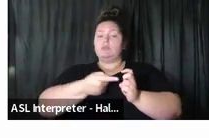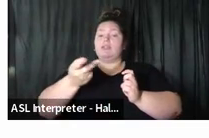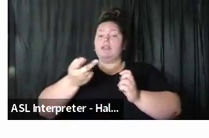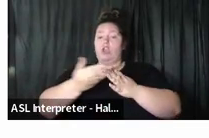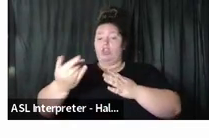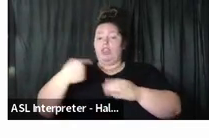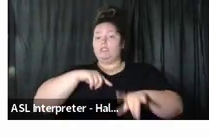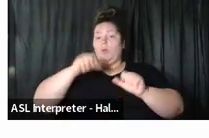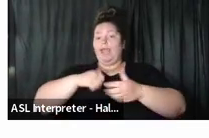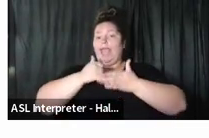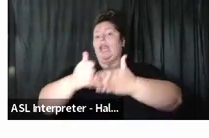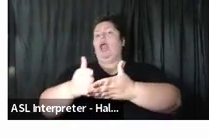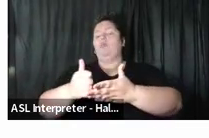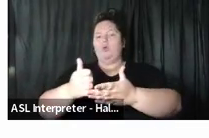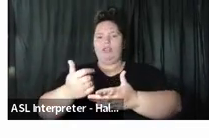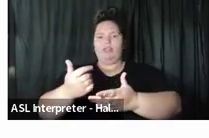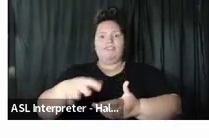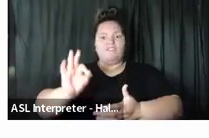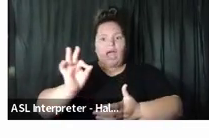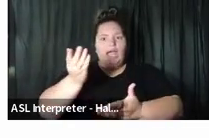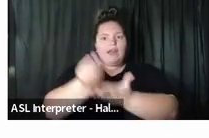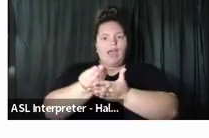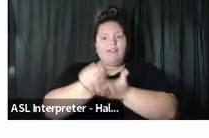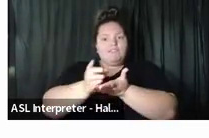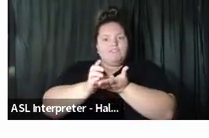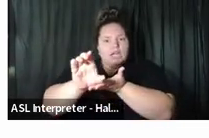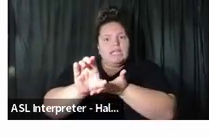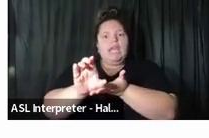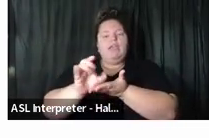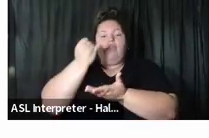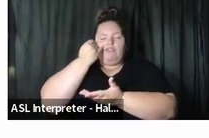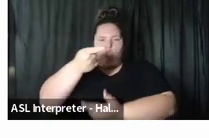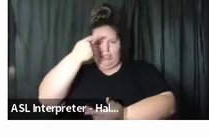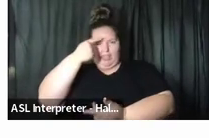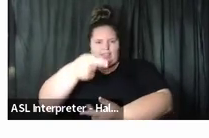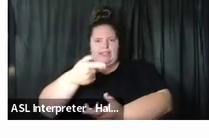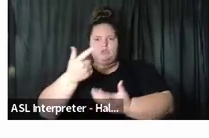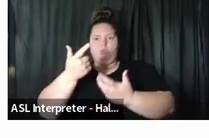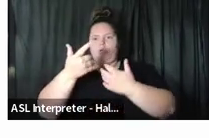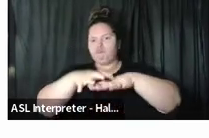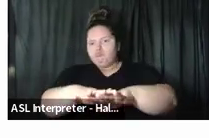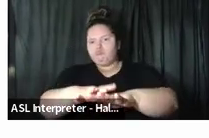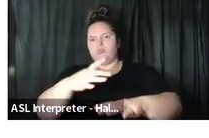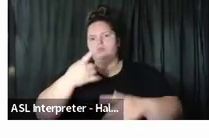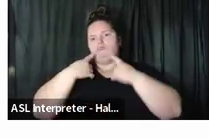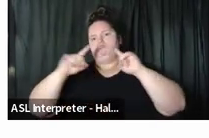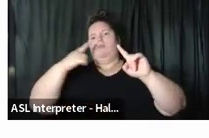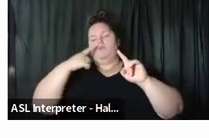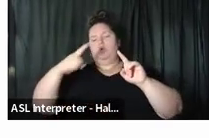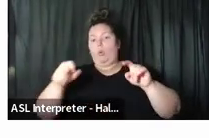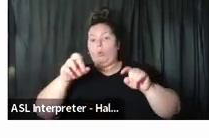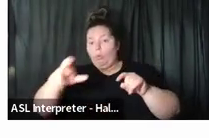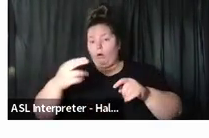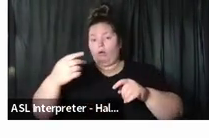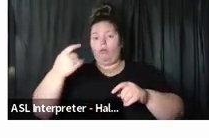assist with, like helping you find funding to get those if you see that this will work out for you. Or even if someone needed to loan these out in the meantime,